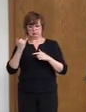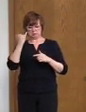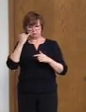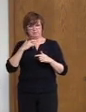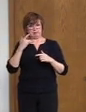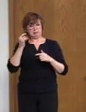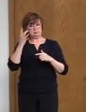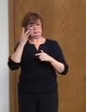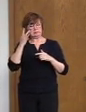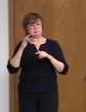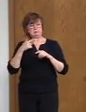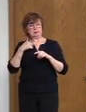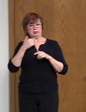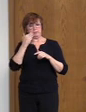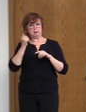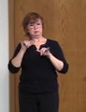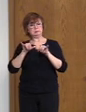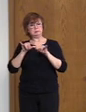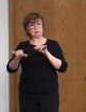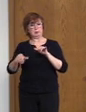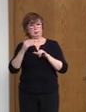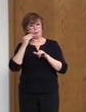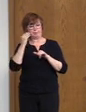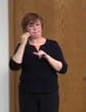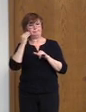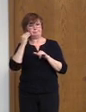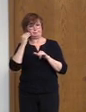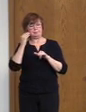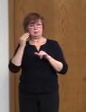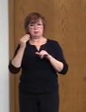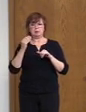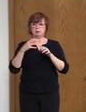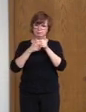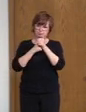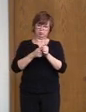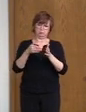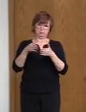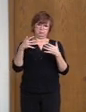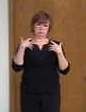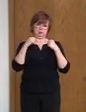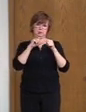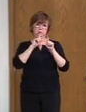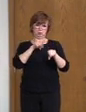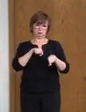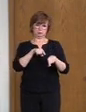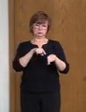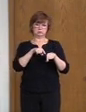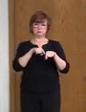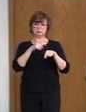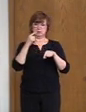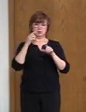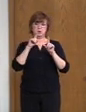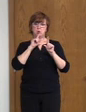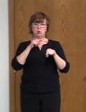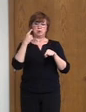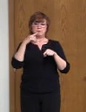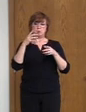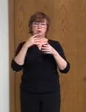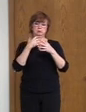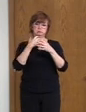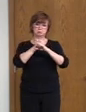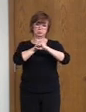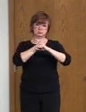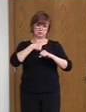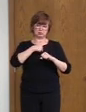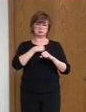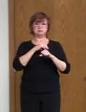all of the guidelines and recommendations that are there to protect us and to protect our families. Thank you so very much to each of you for all you've done,